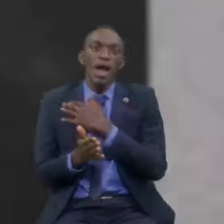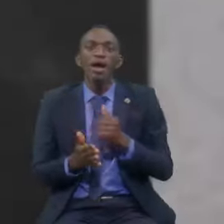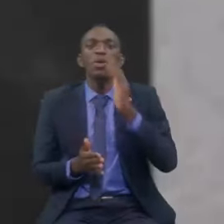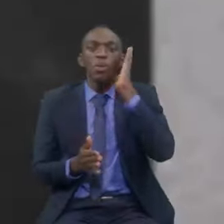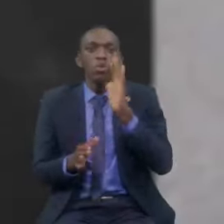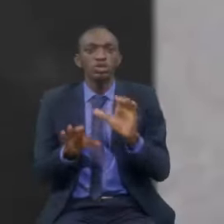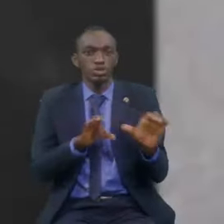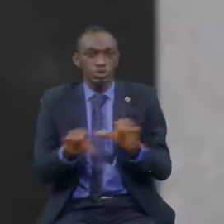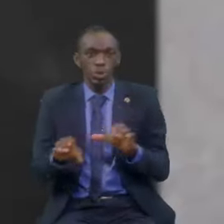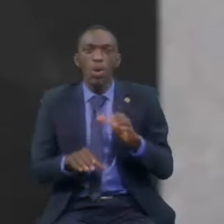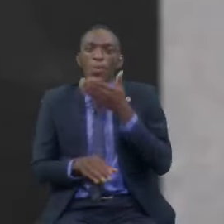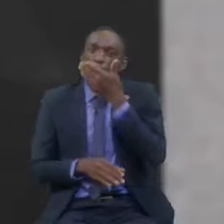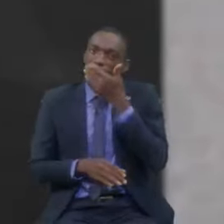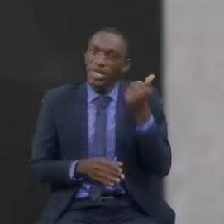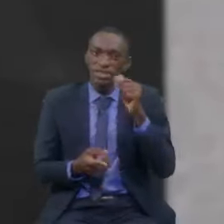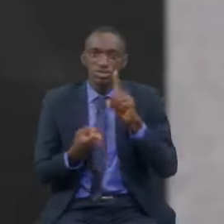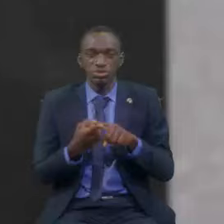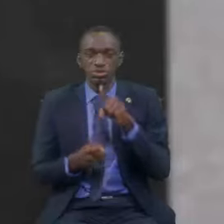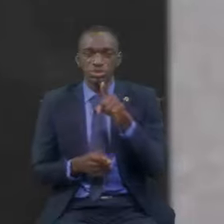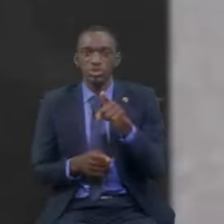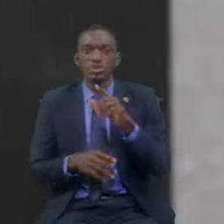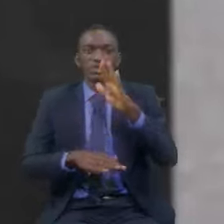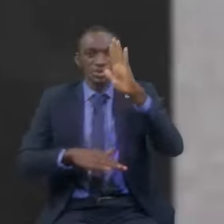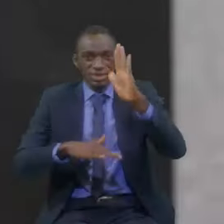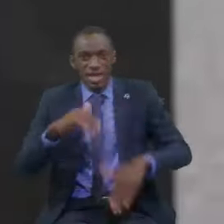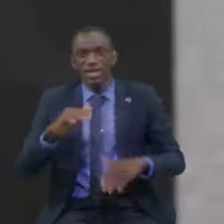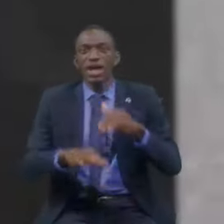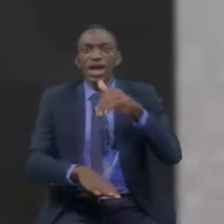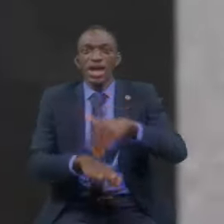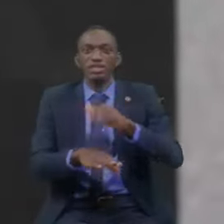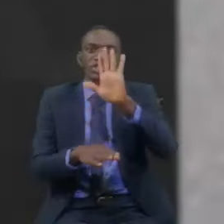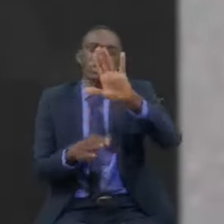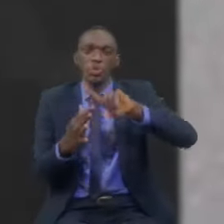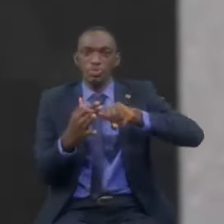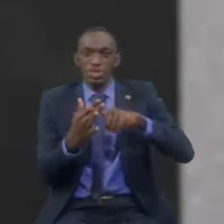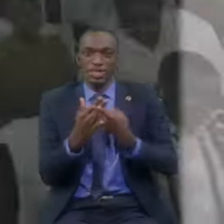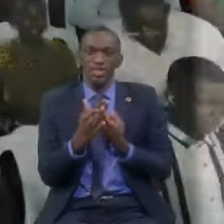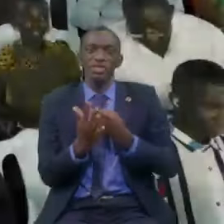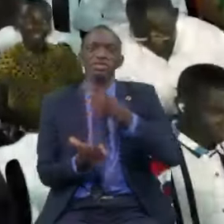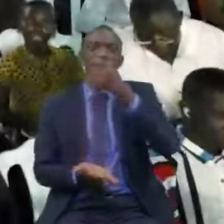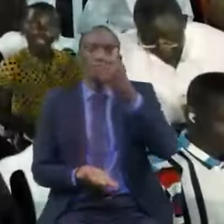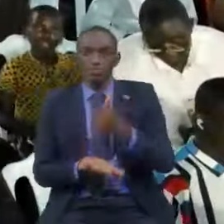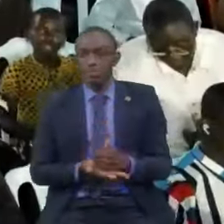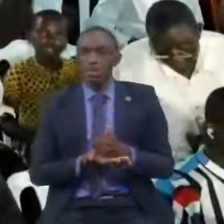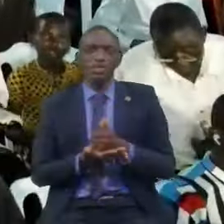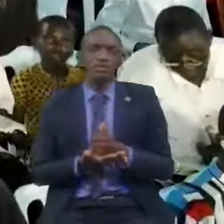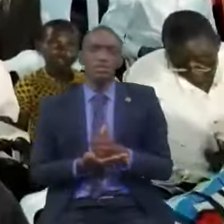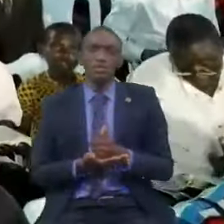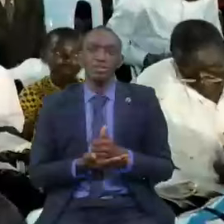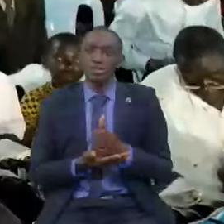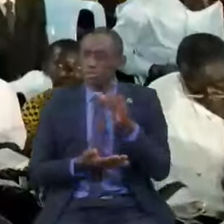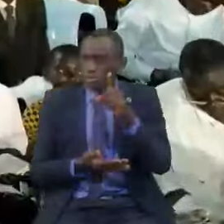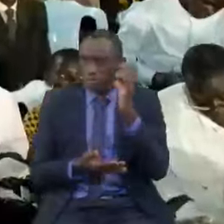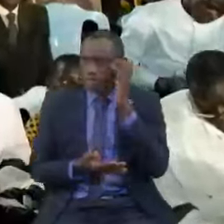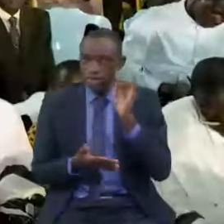unto you than at your beginnings. Hear that one.